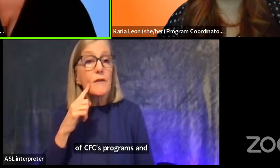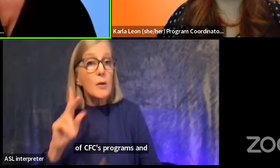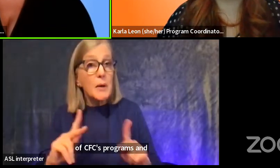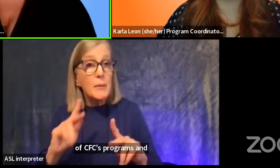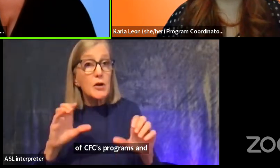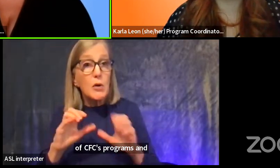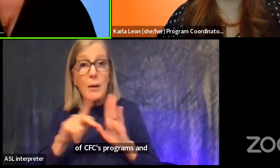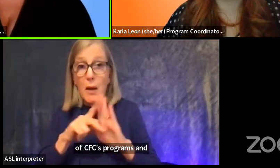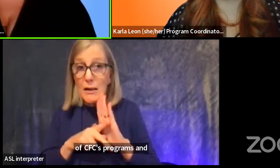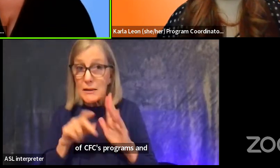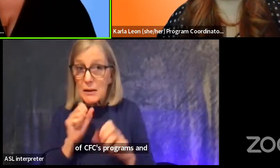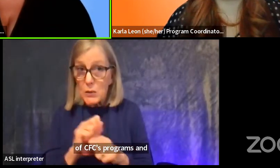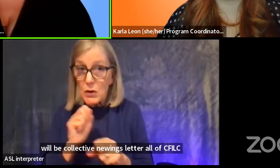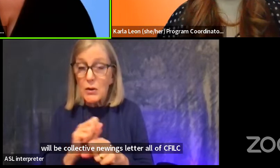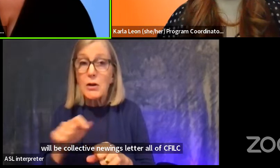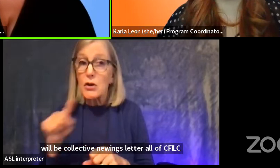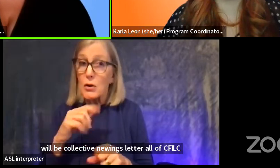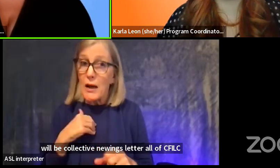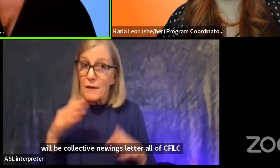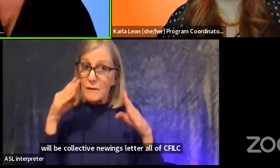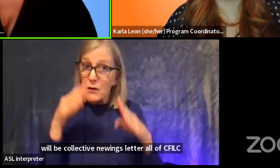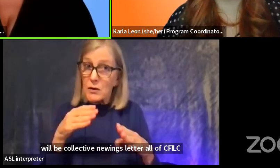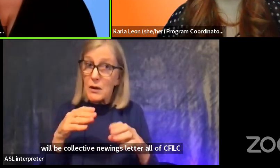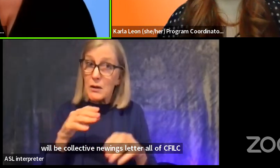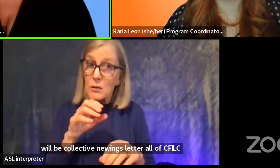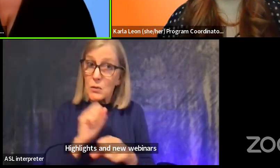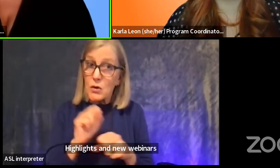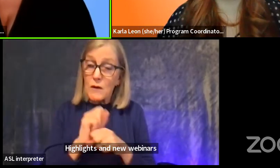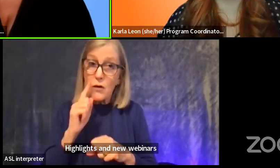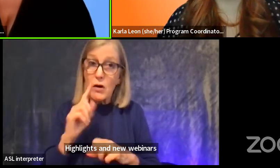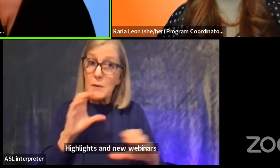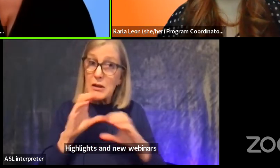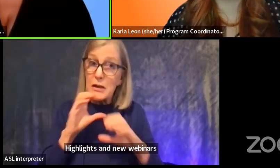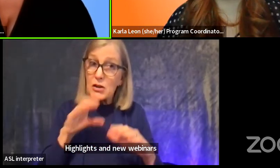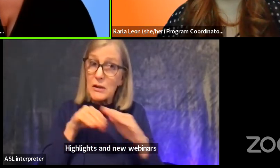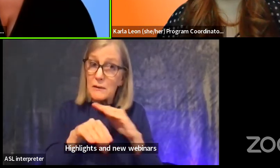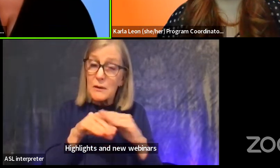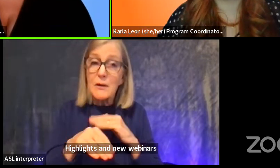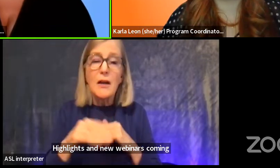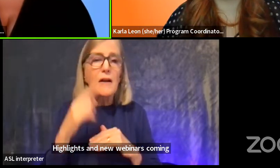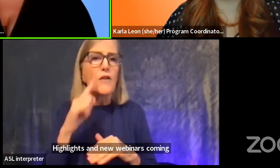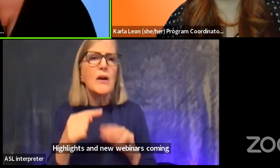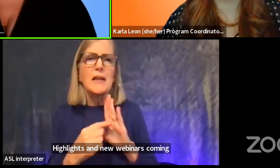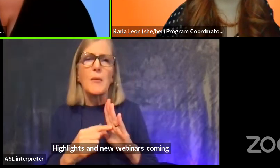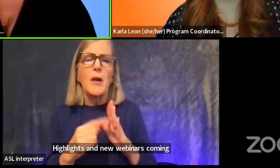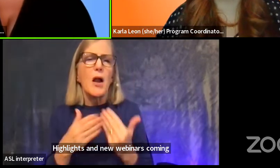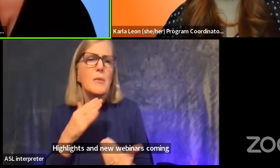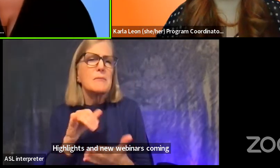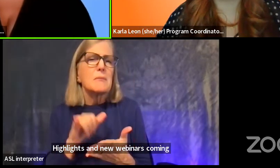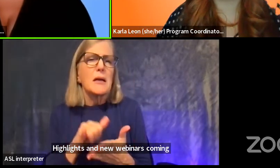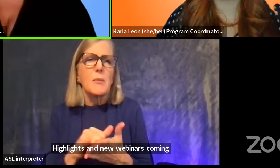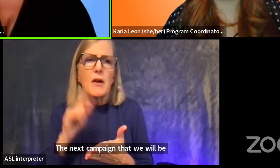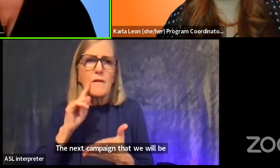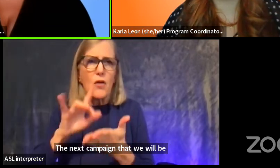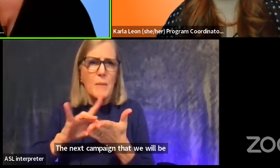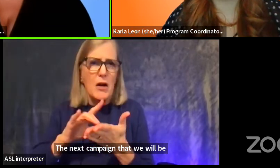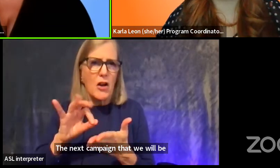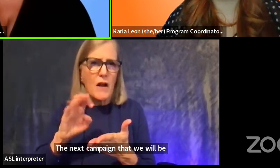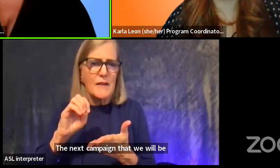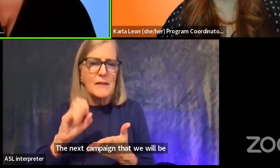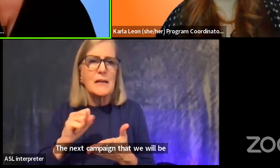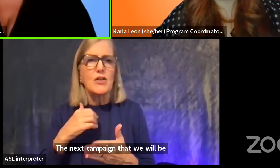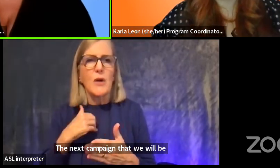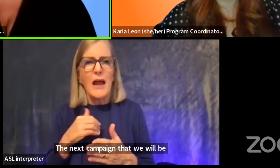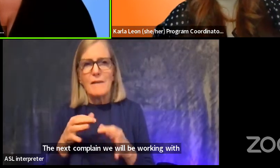have any work on communication access? Example, it's nearly impossible to get medical offices to do captioned